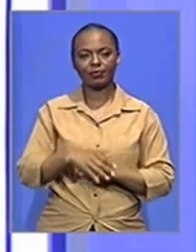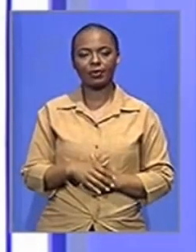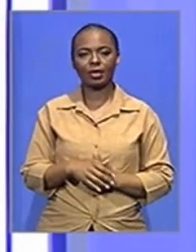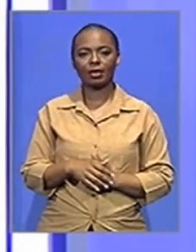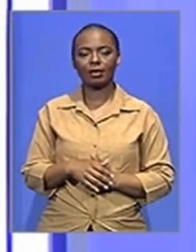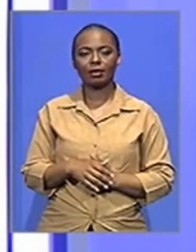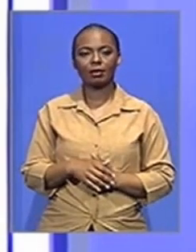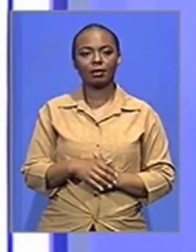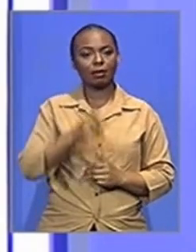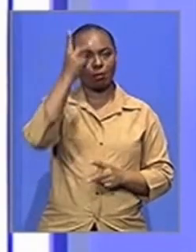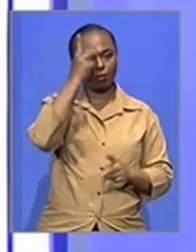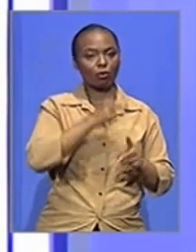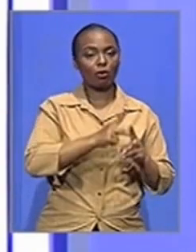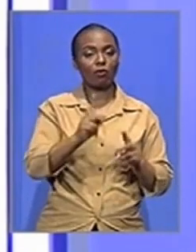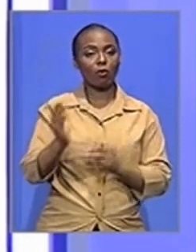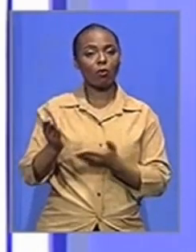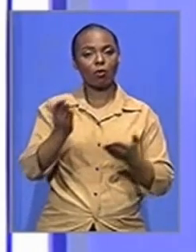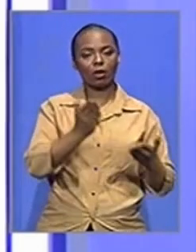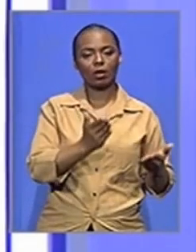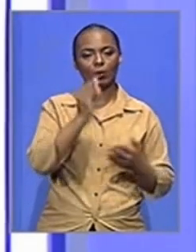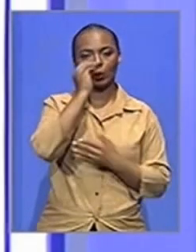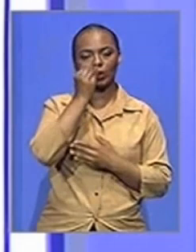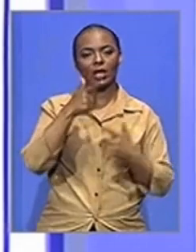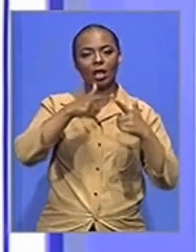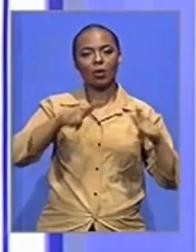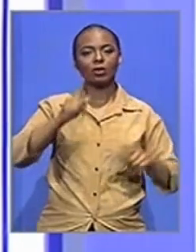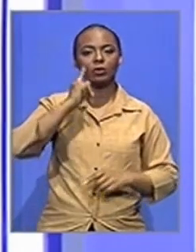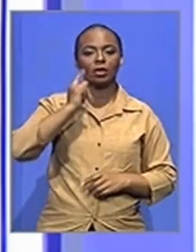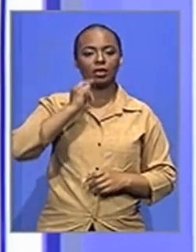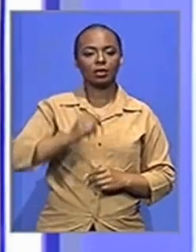Prof, tla re go amogele mo kgasong ya rona ya dikgang tsa Setswana.